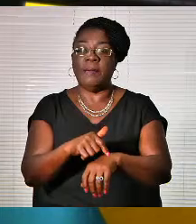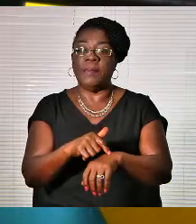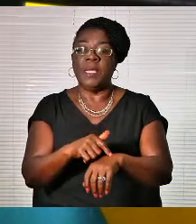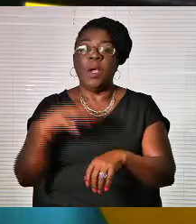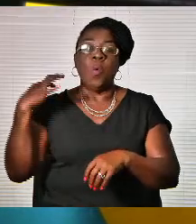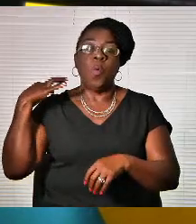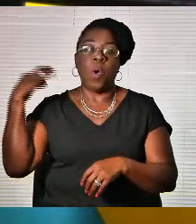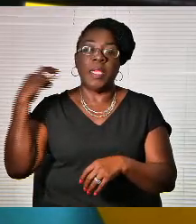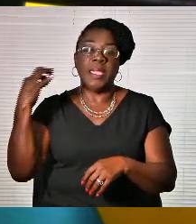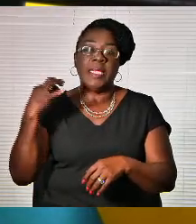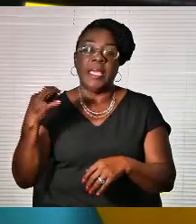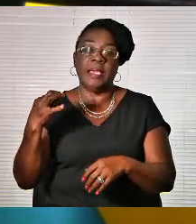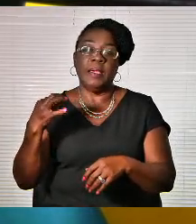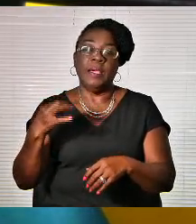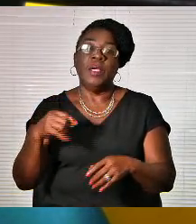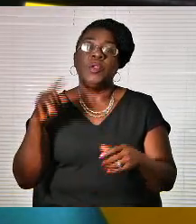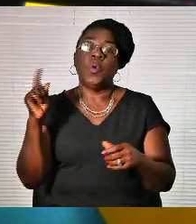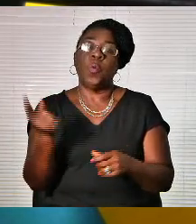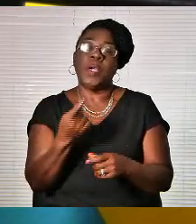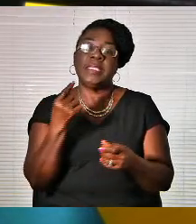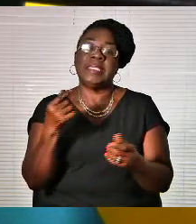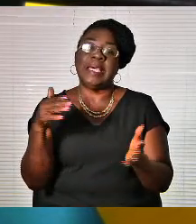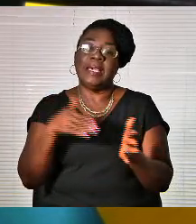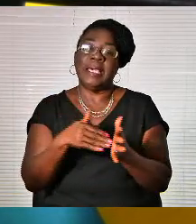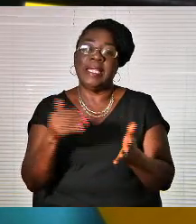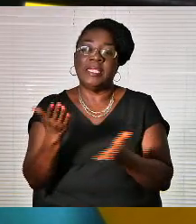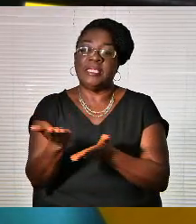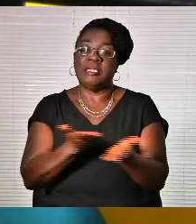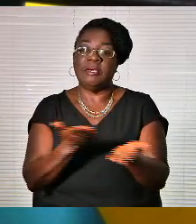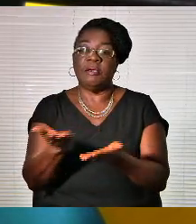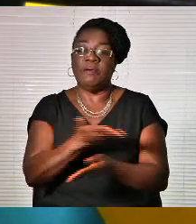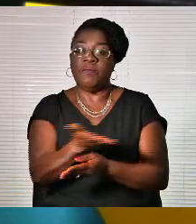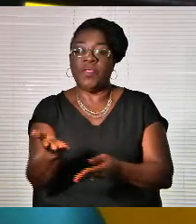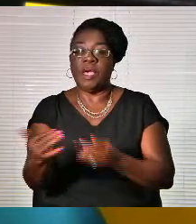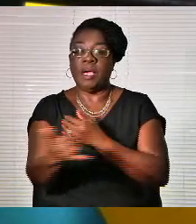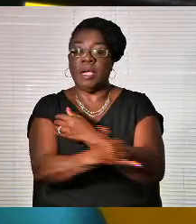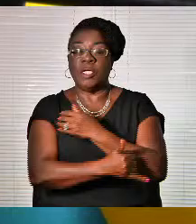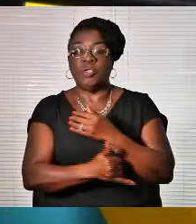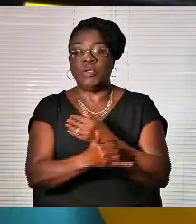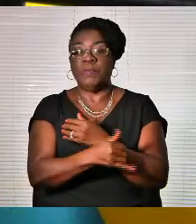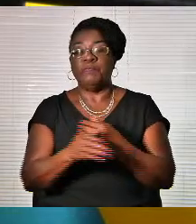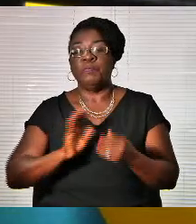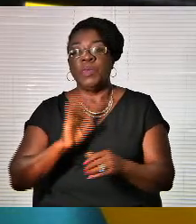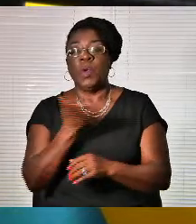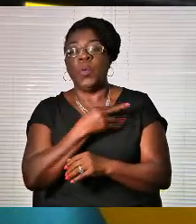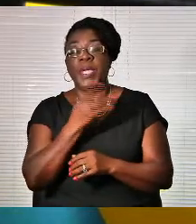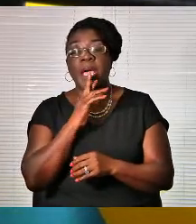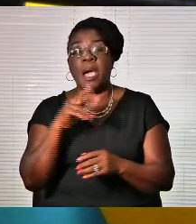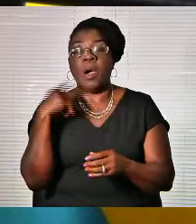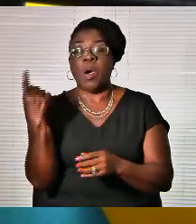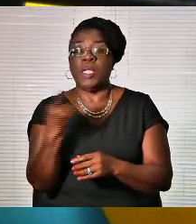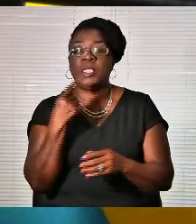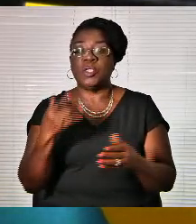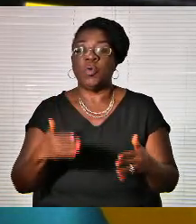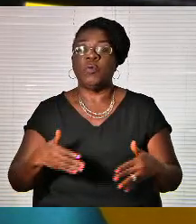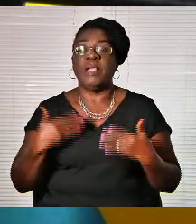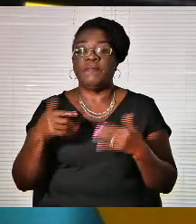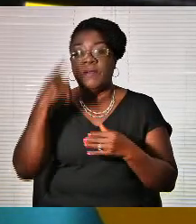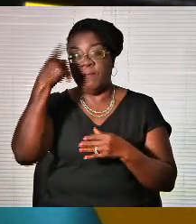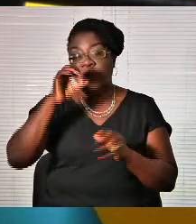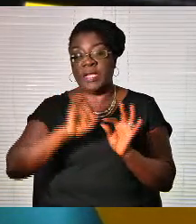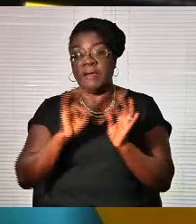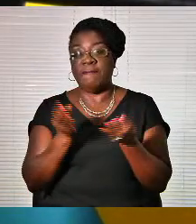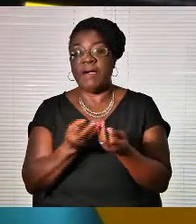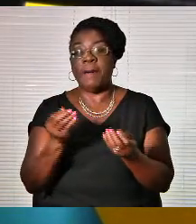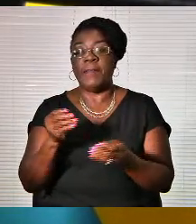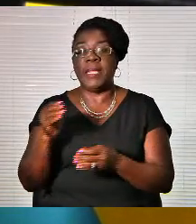out of retirement to once again serve their country. We are also grateful to their family members for sharing their loved